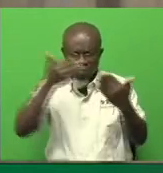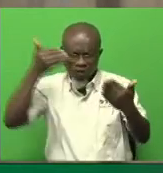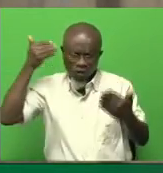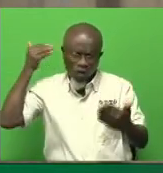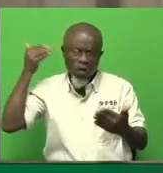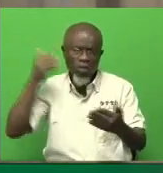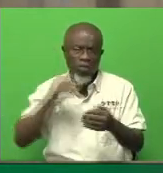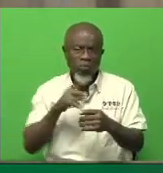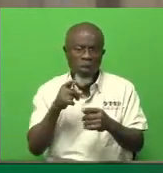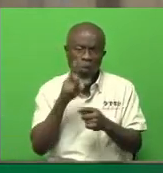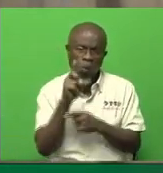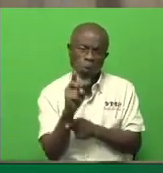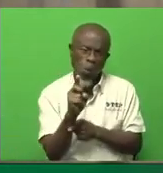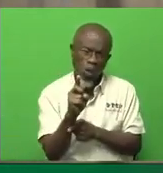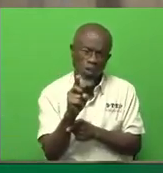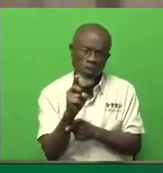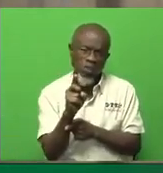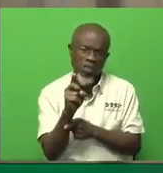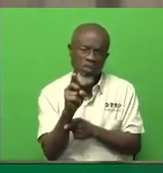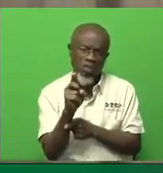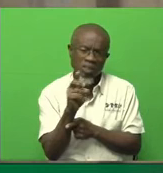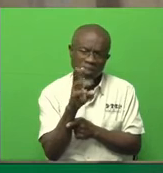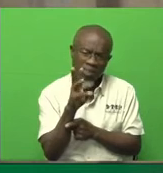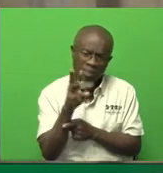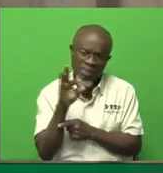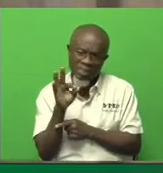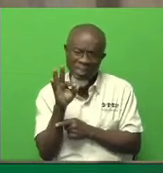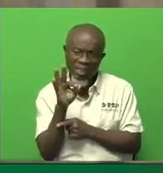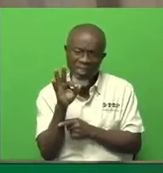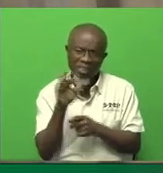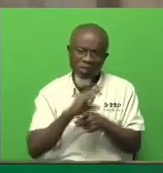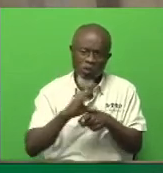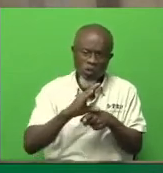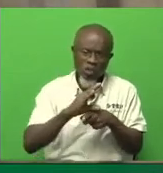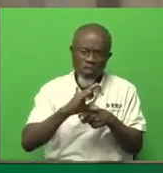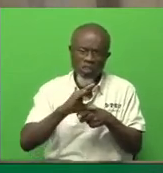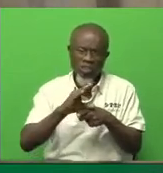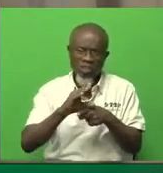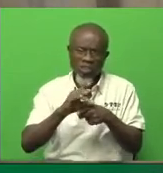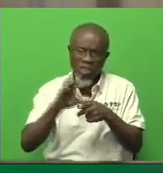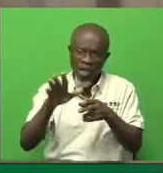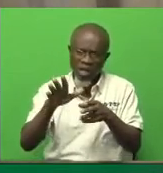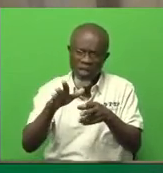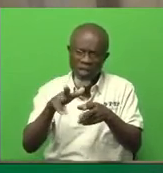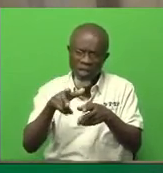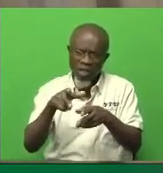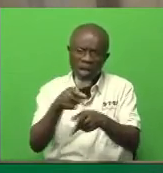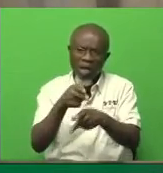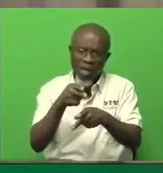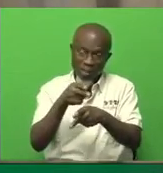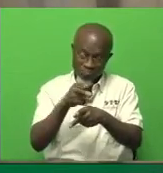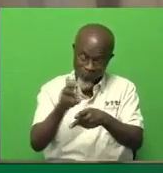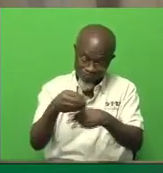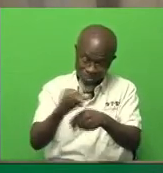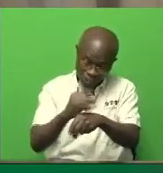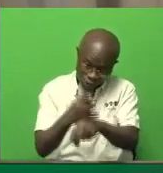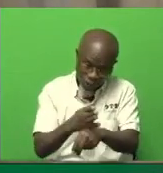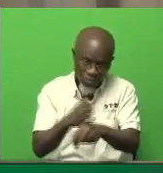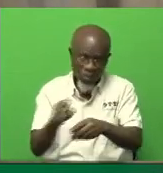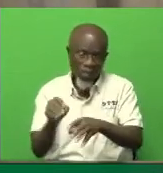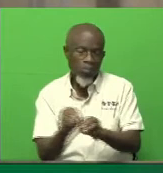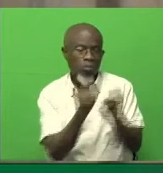where 169 coaches were hired trained and deployed in school you listen to the minister today